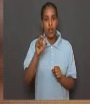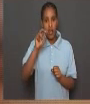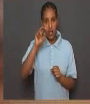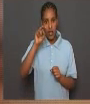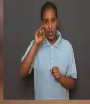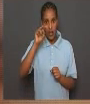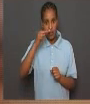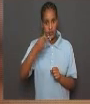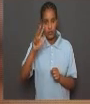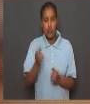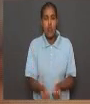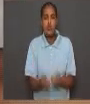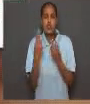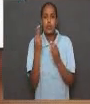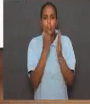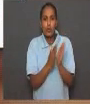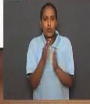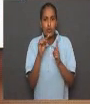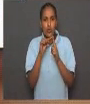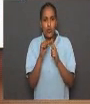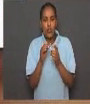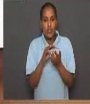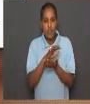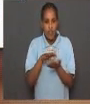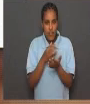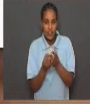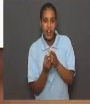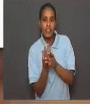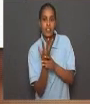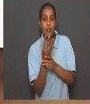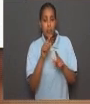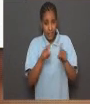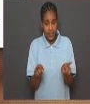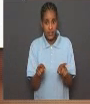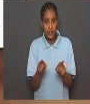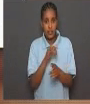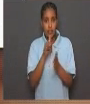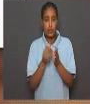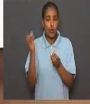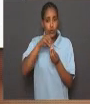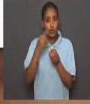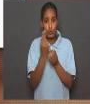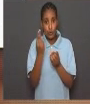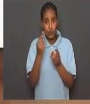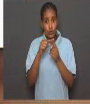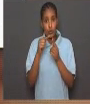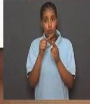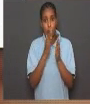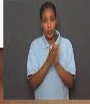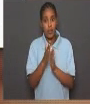Ammonia is mostly produced to make fertilizers, but it is also used to